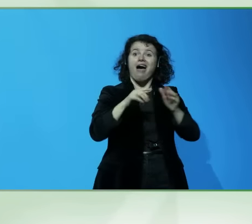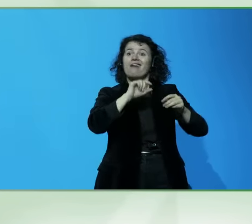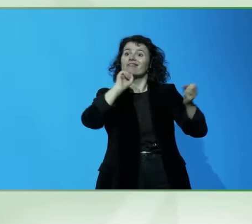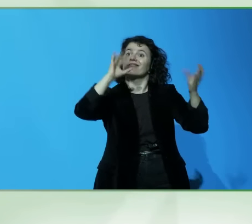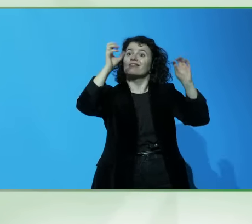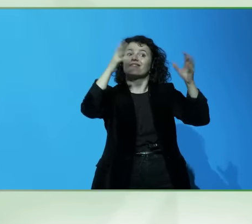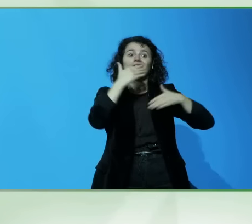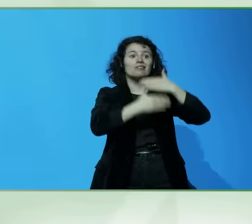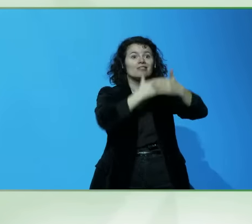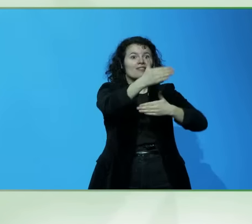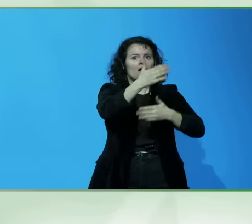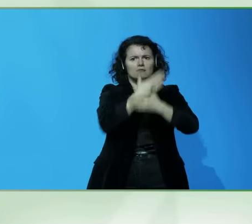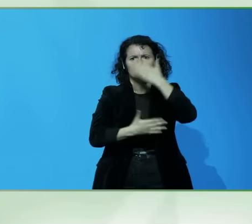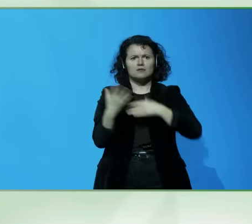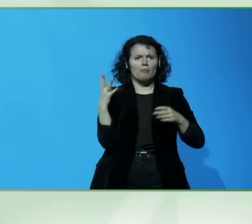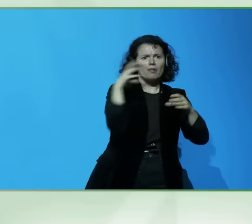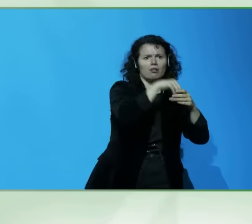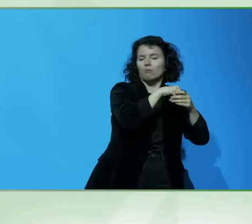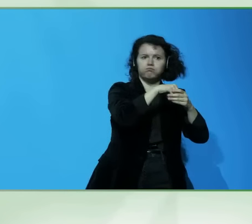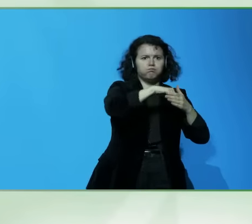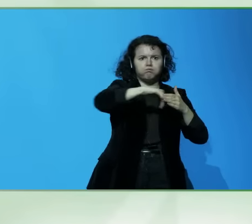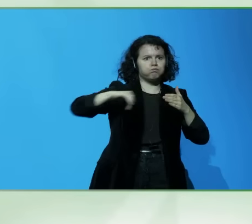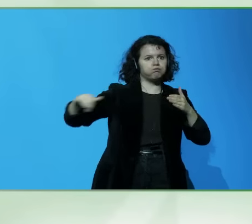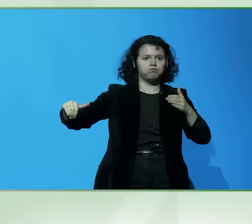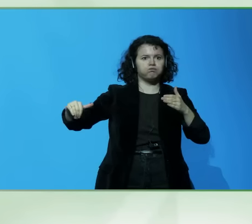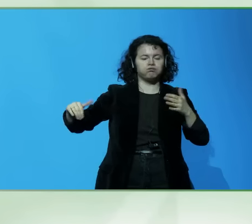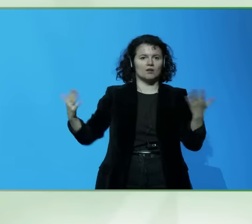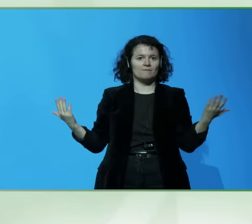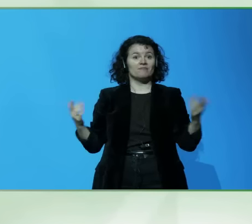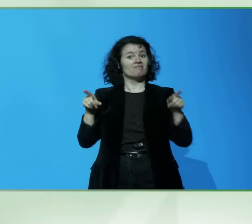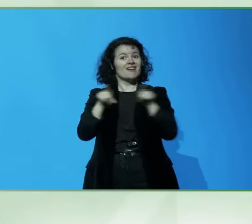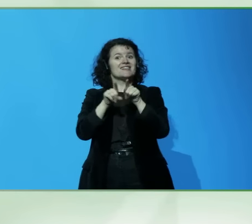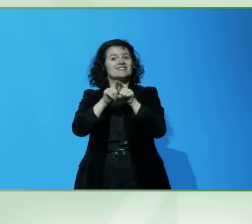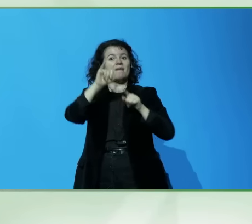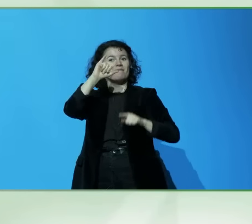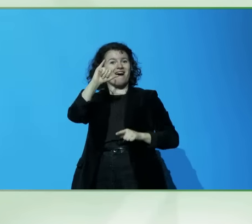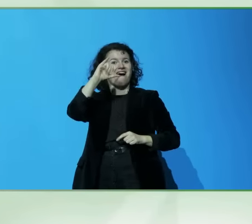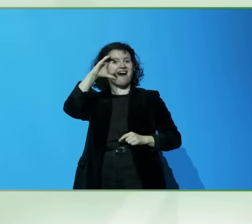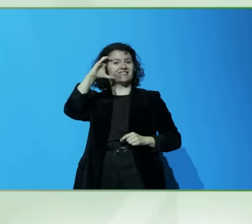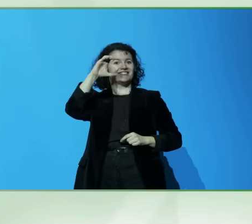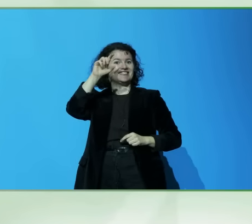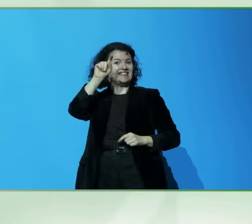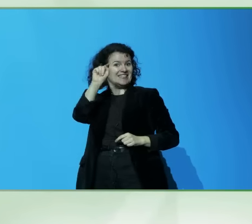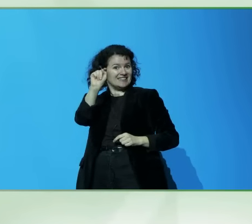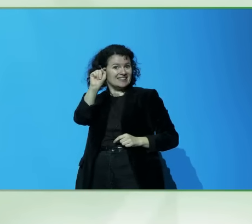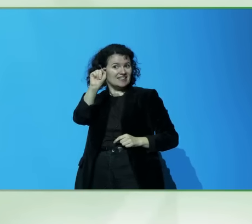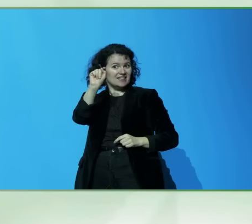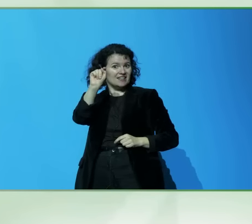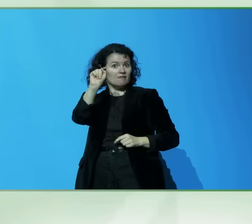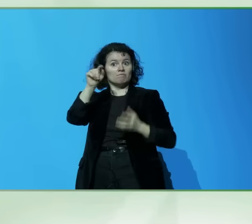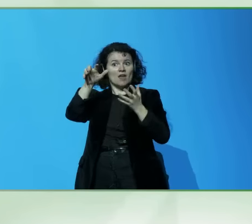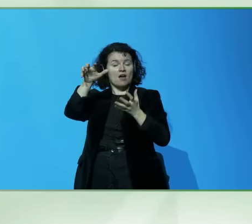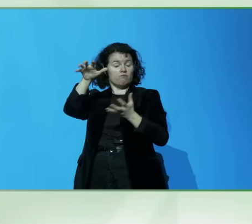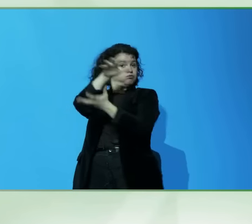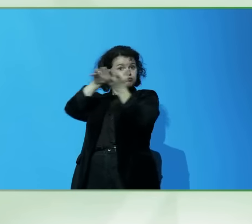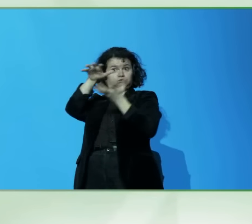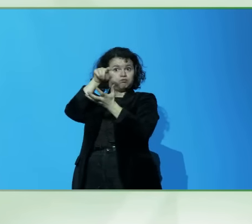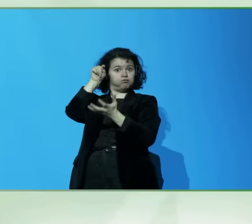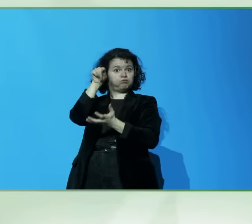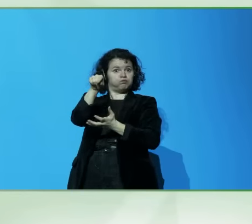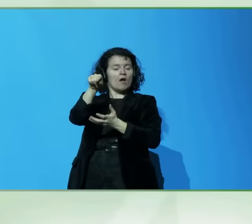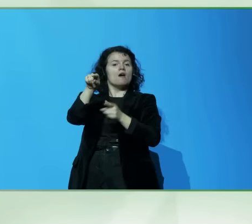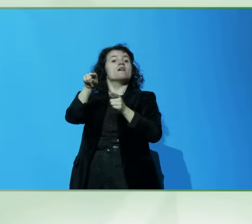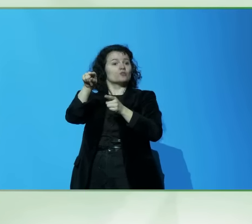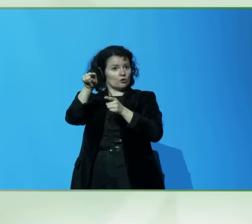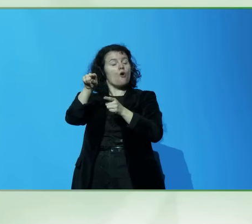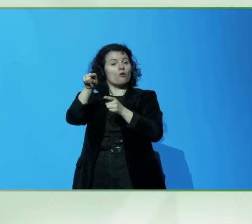year's conference on accessibility, ICT, and crisis response are so timely and so important.